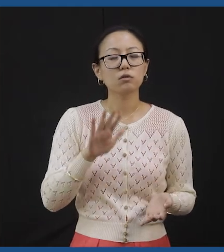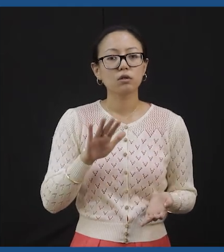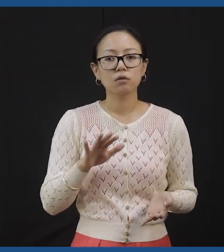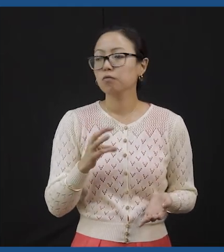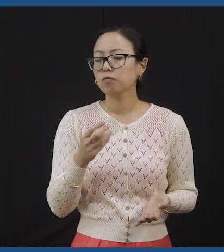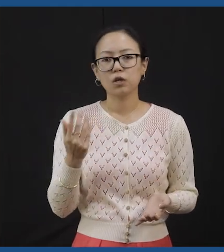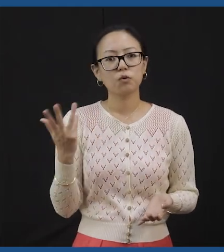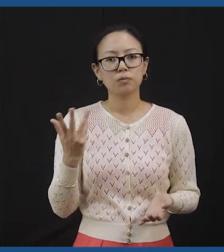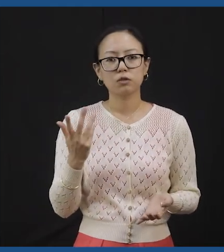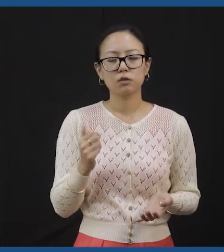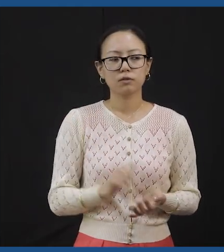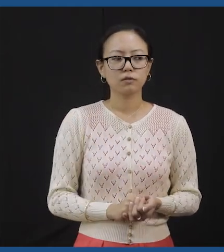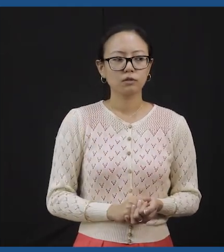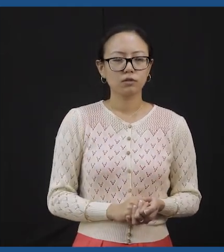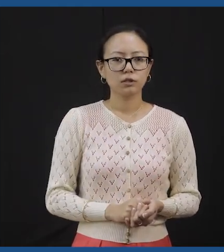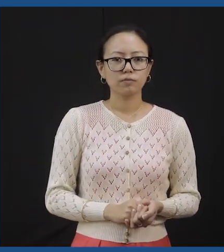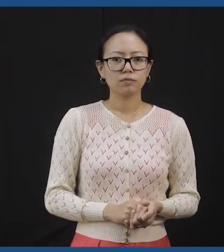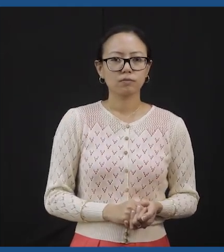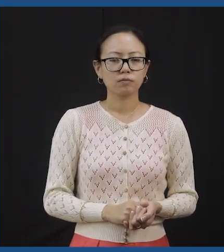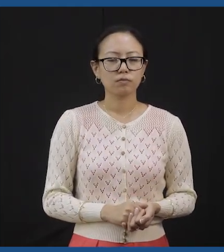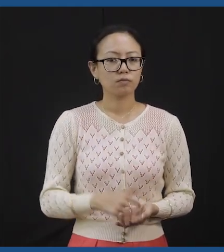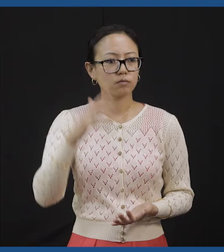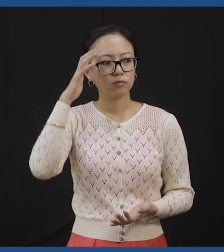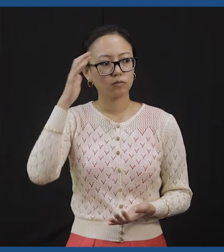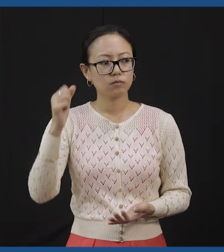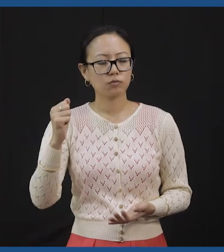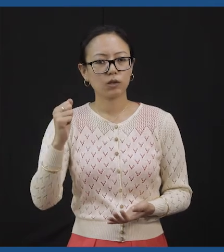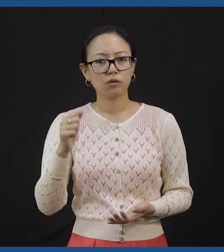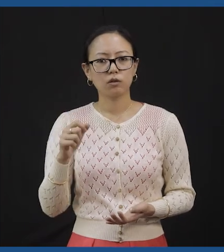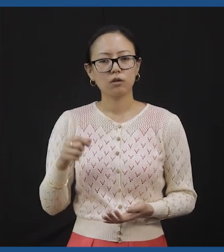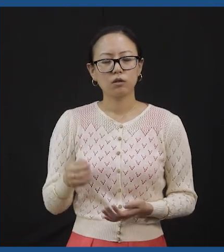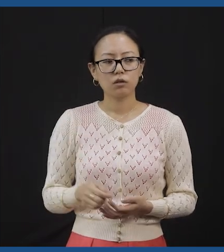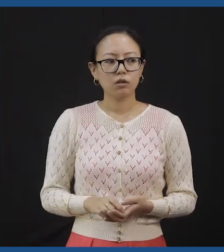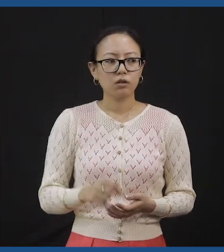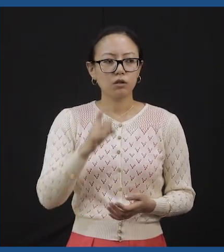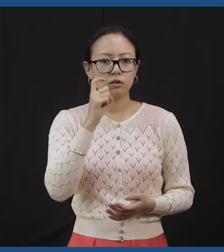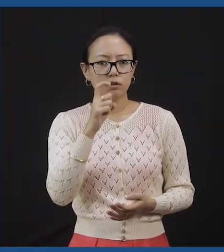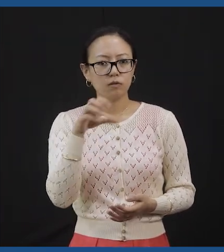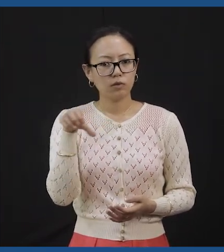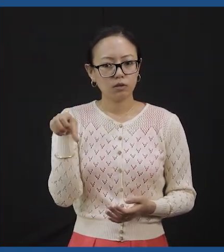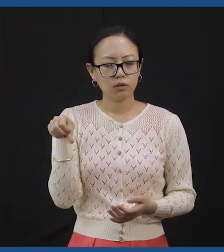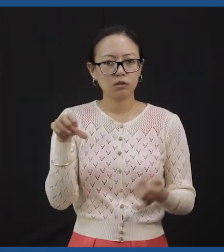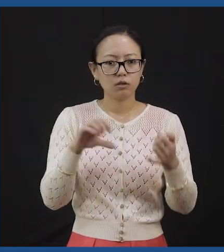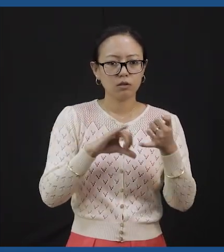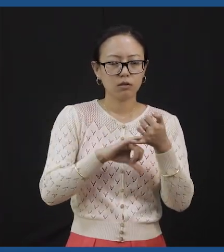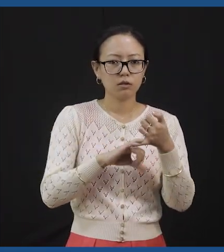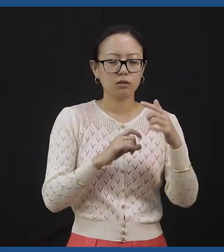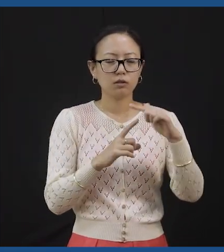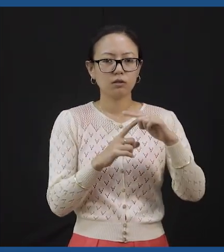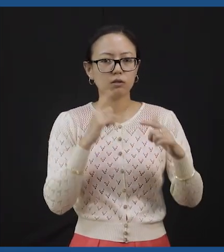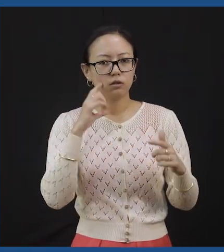first. And then from that, he gave 16 to a friend. Okay, so here you have to subtract